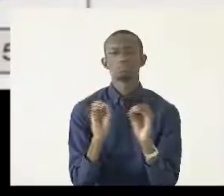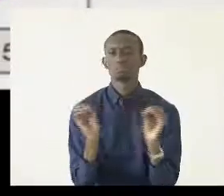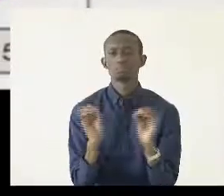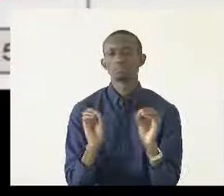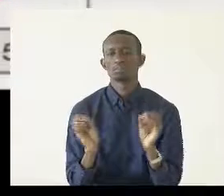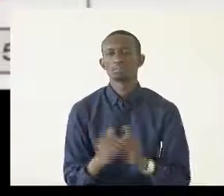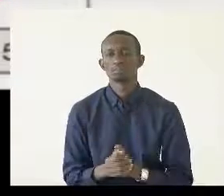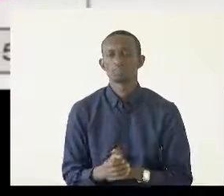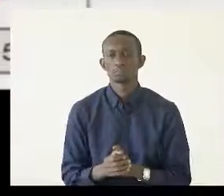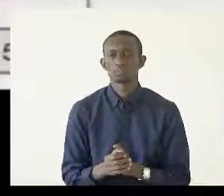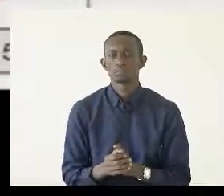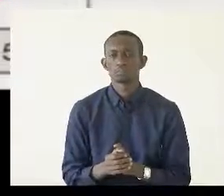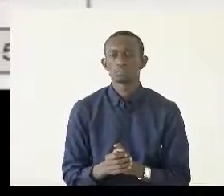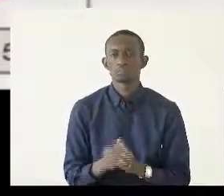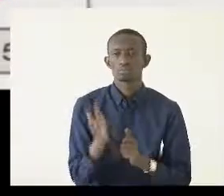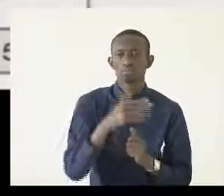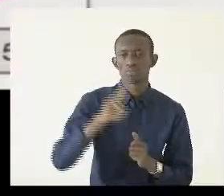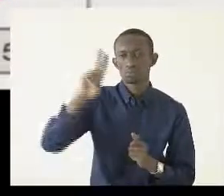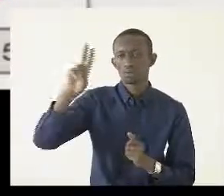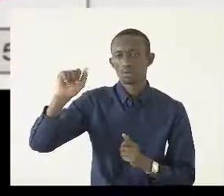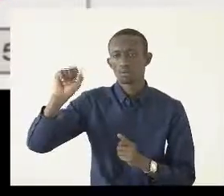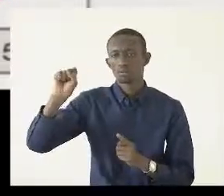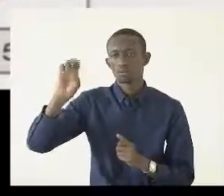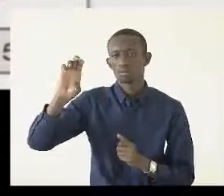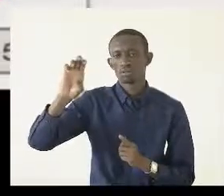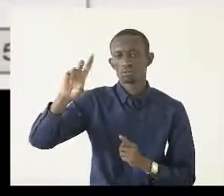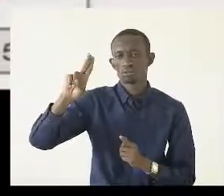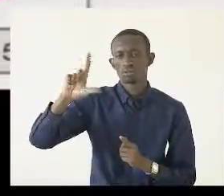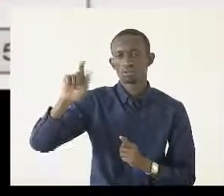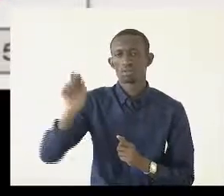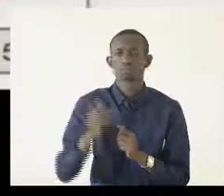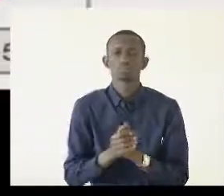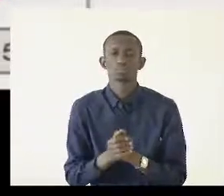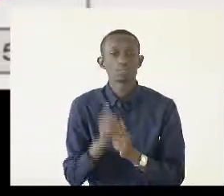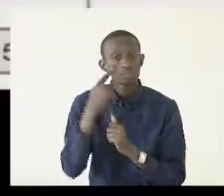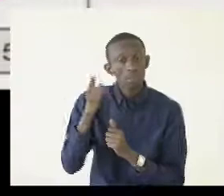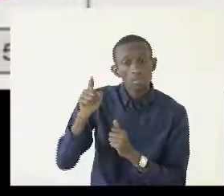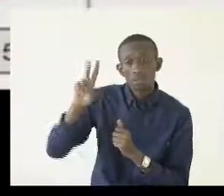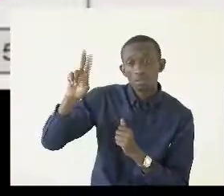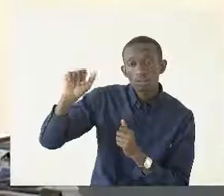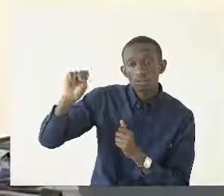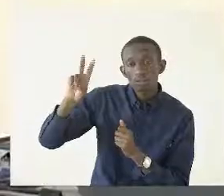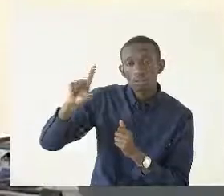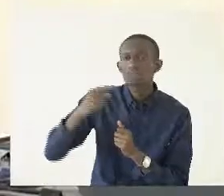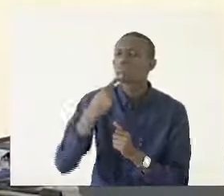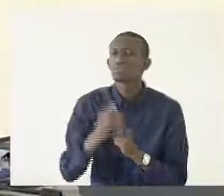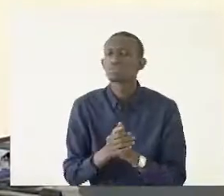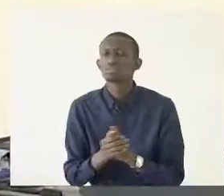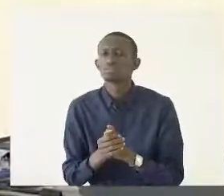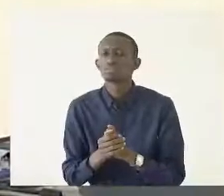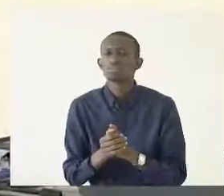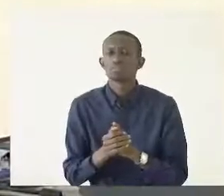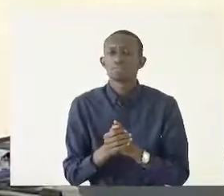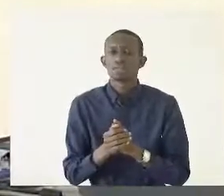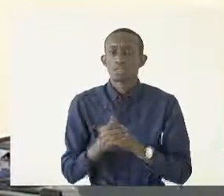soil. Then vascular bundles. Here when we talk about vascular, we mean the vessels